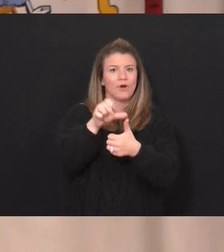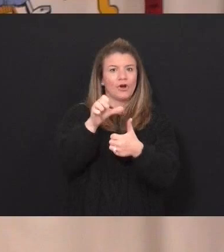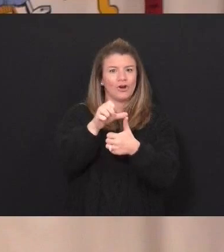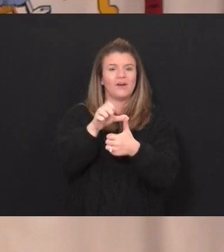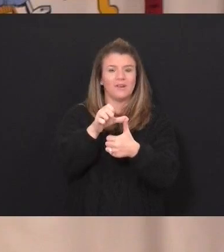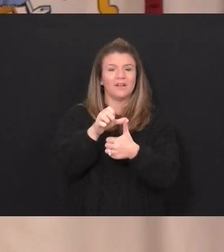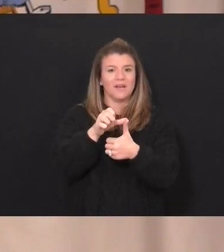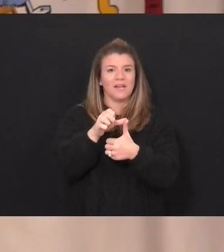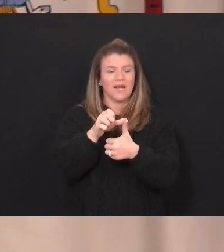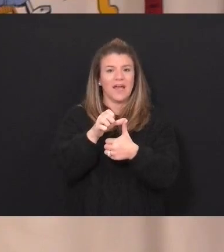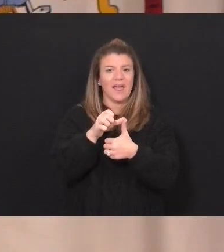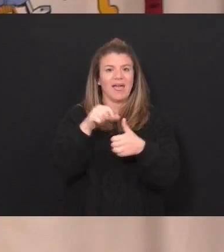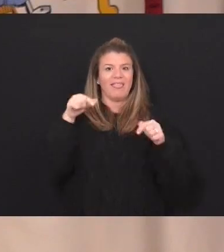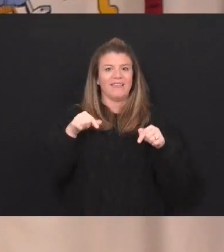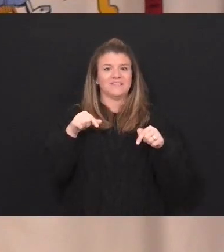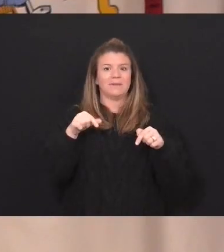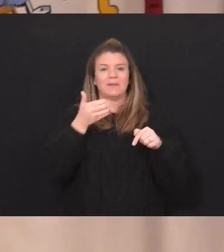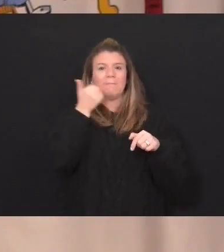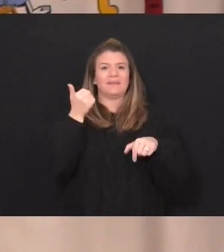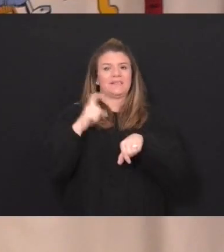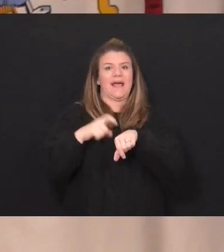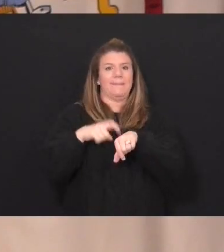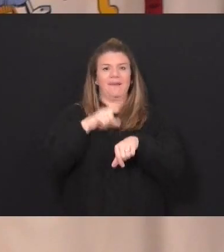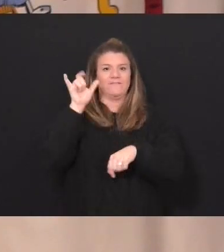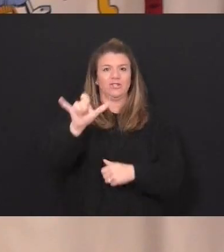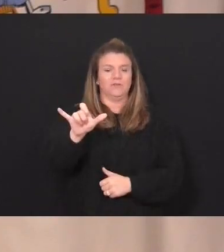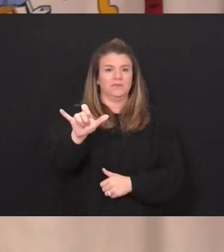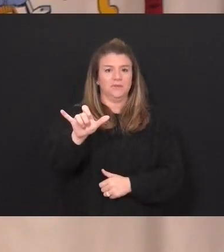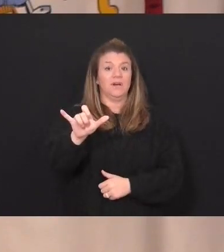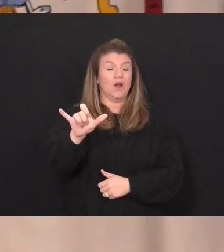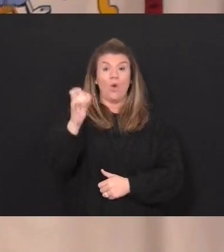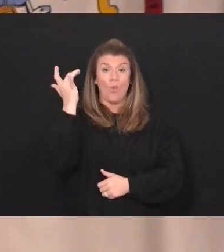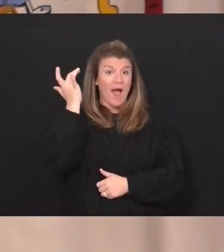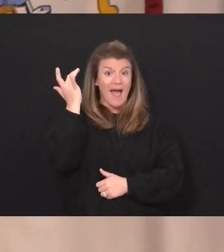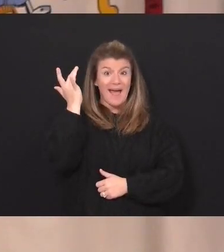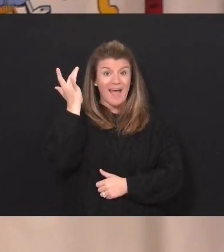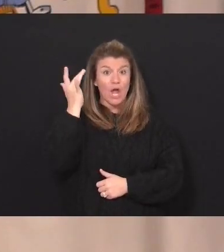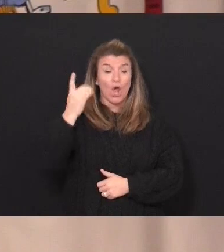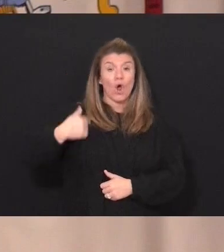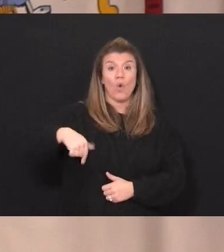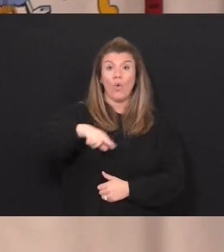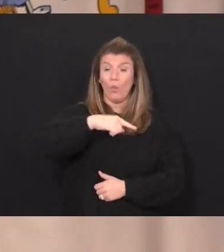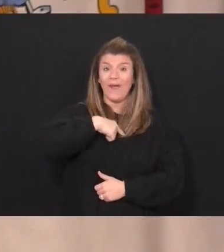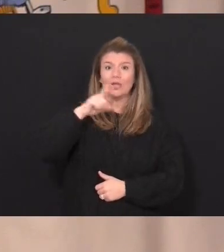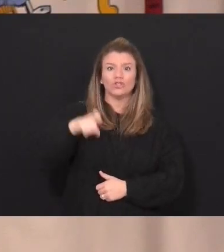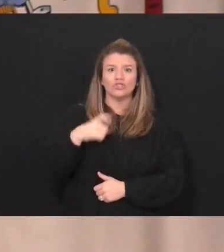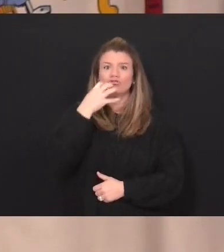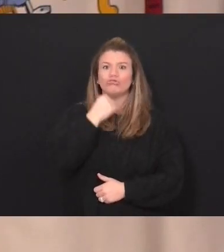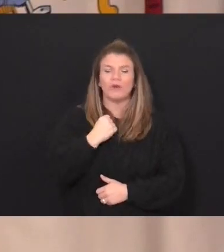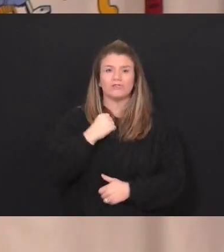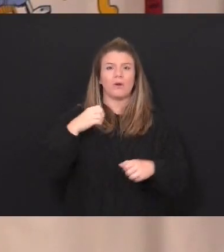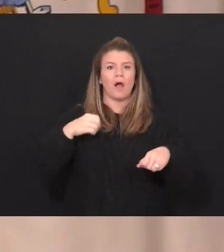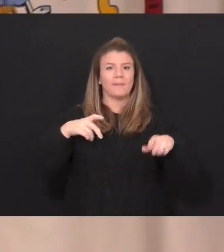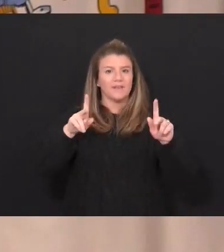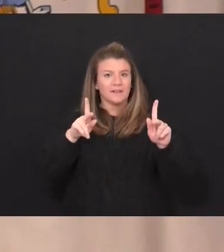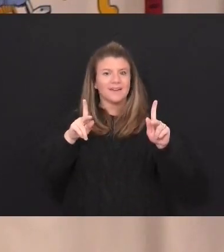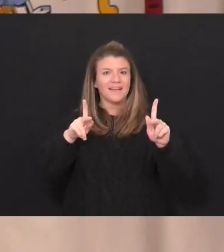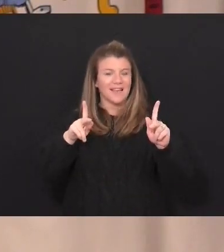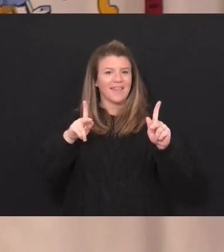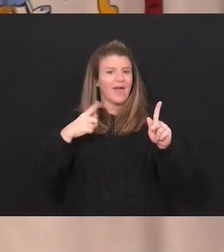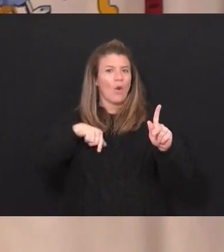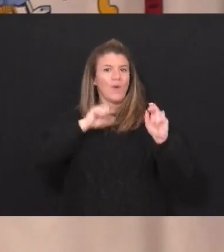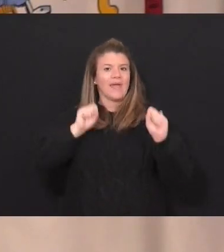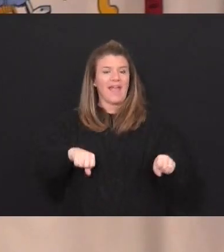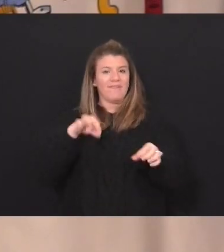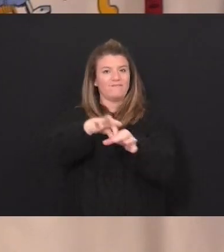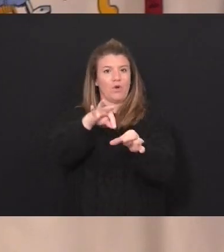turnout of all time, because all of us should treasure the opportunity and the privilege to vote, and I want